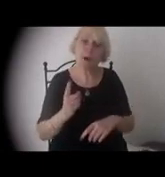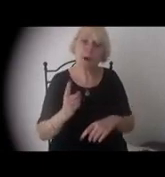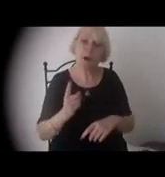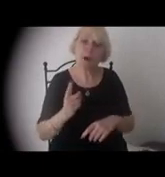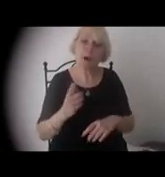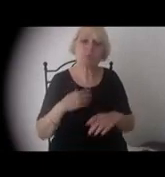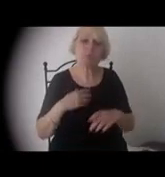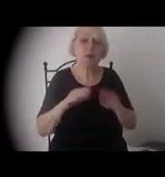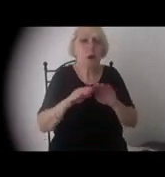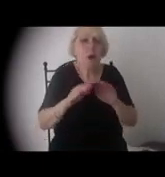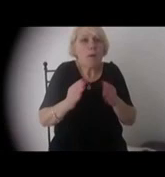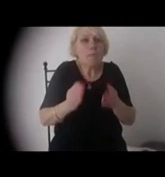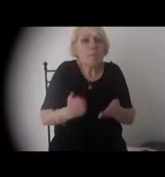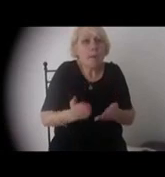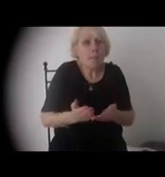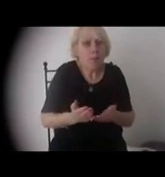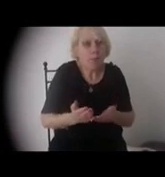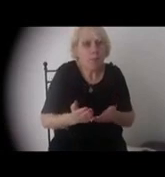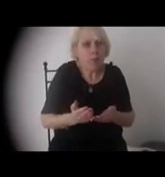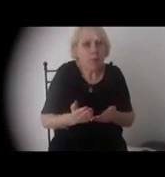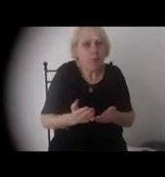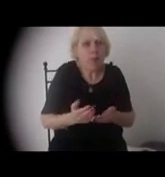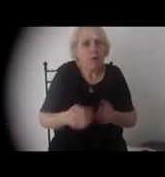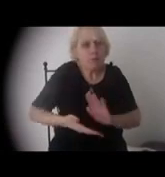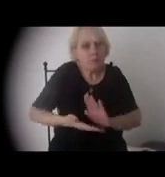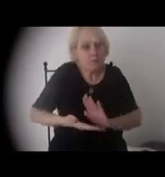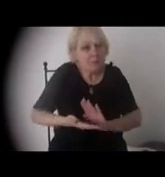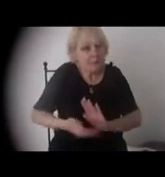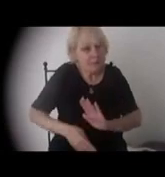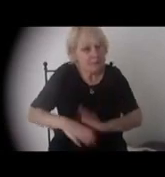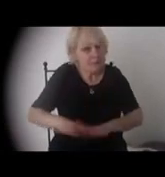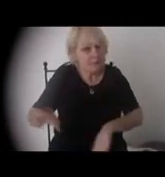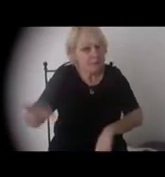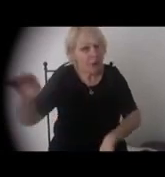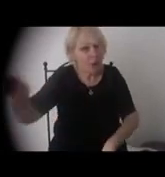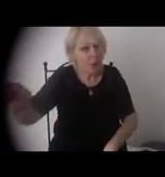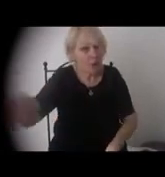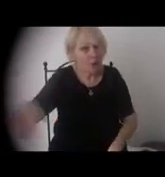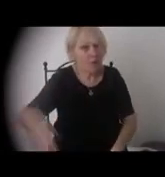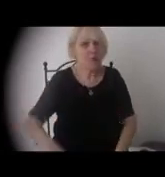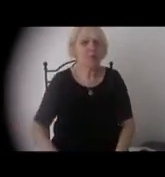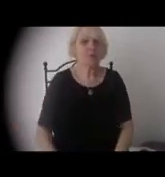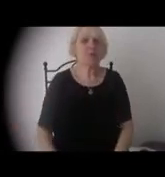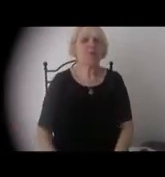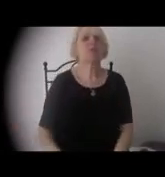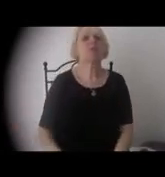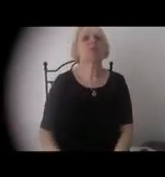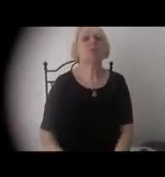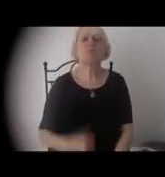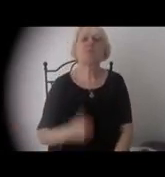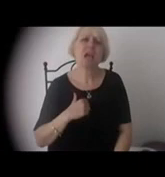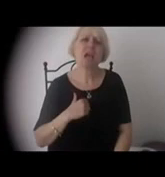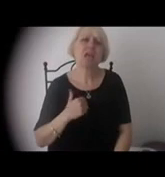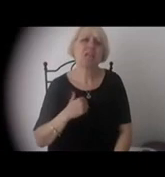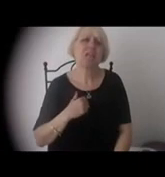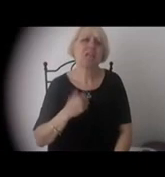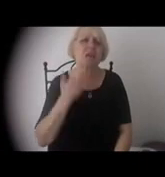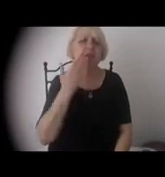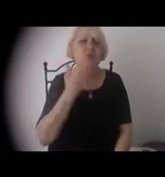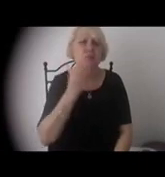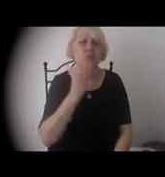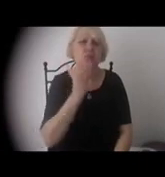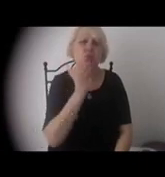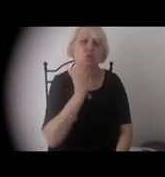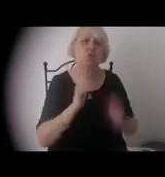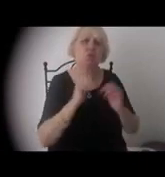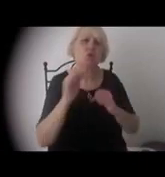bubble was sent home. Then the expectation is that schools will use their online learning processes that they have